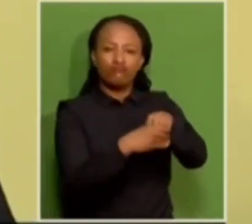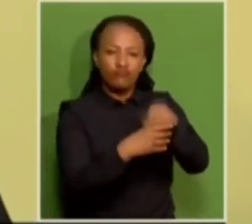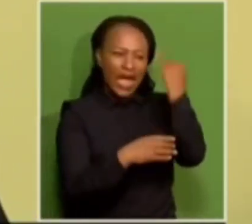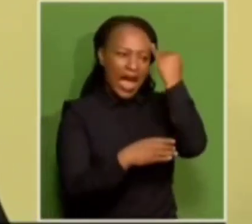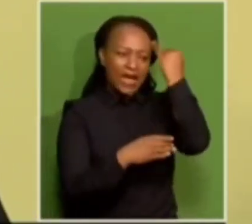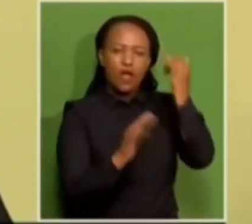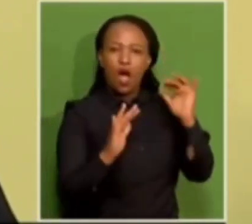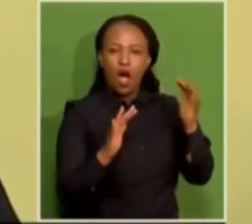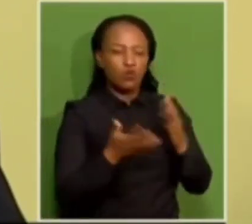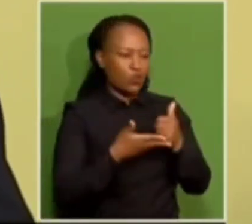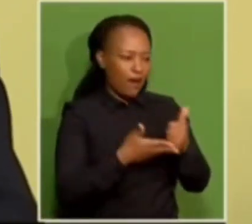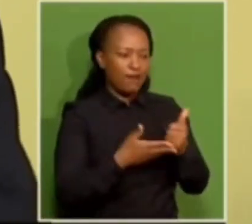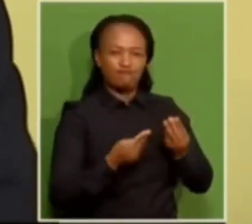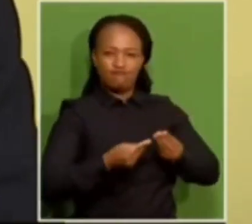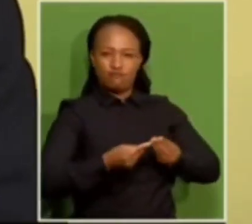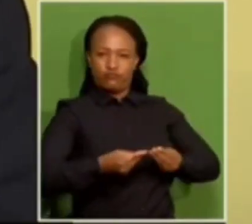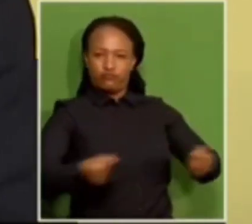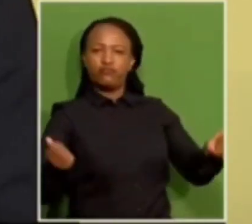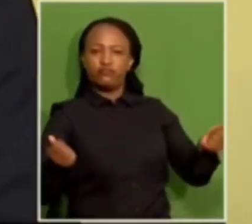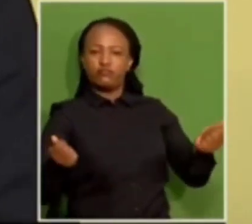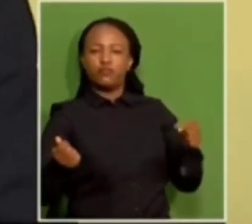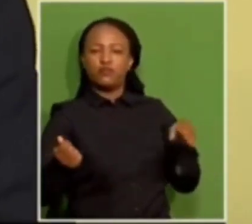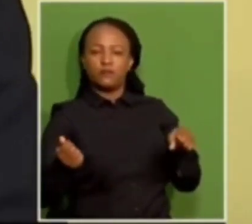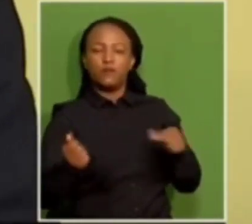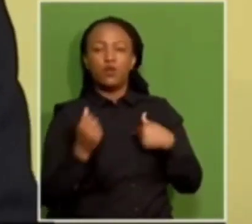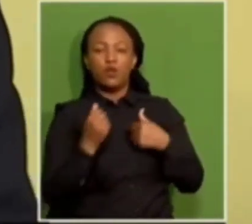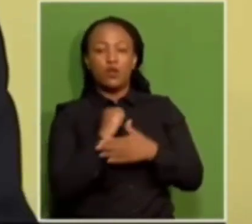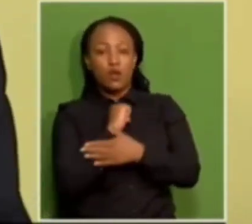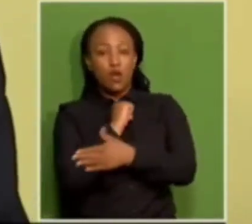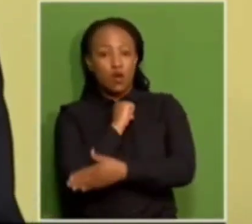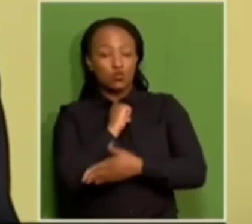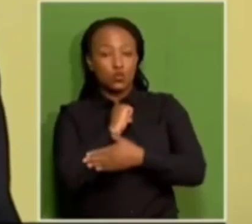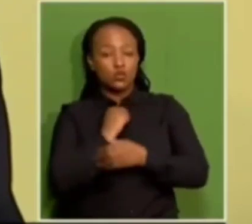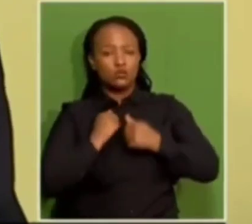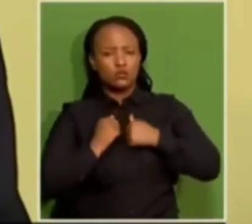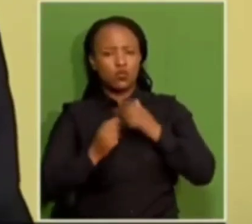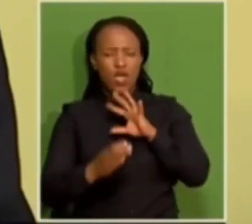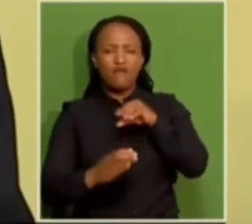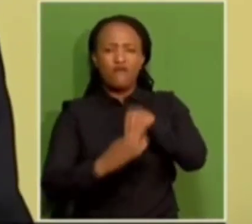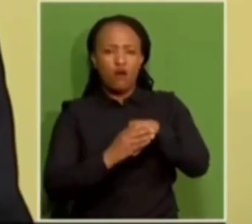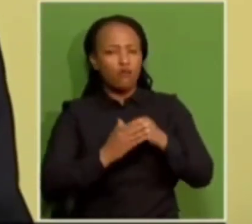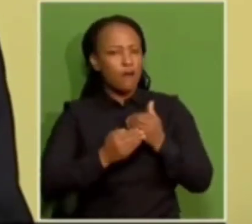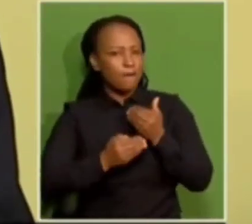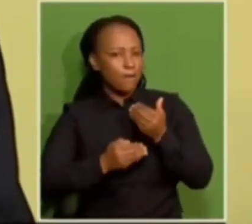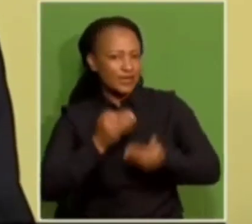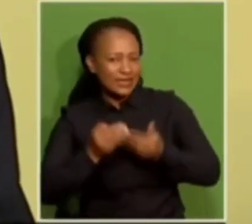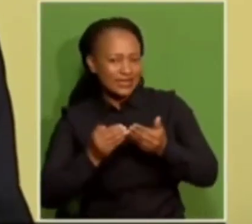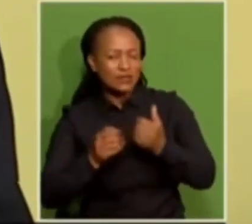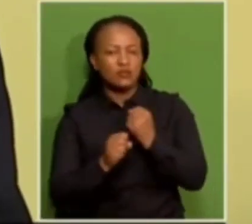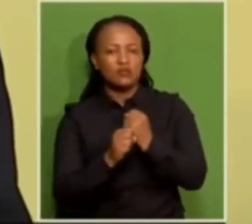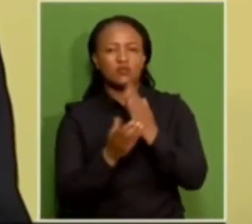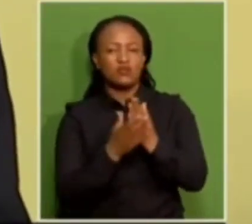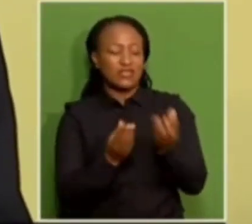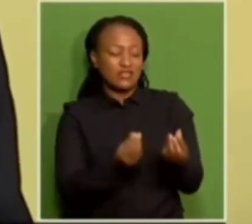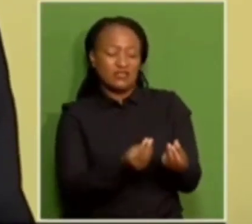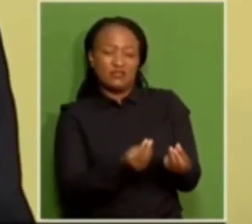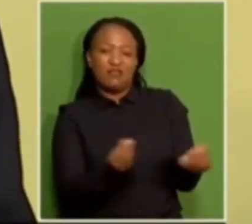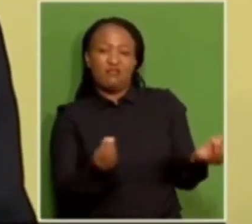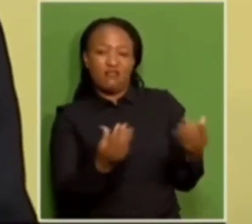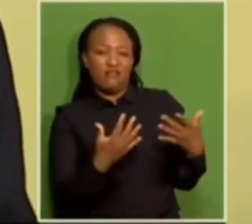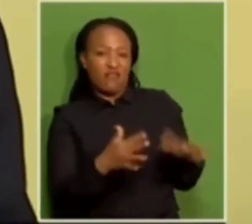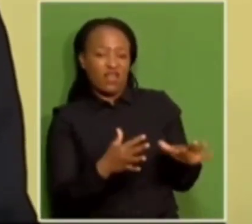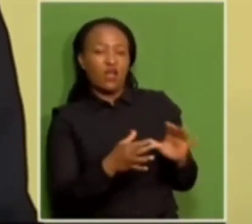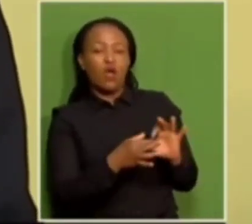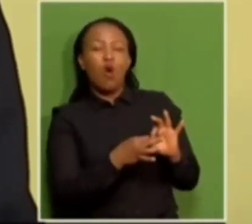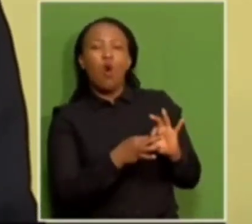Peace initiative our country continues to be involved in processes to ensure that the children